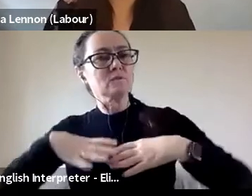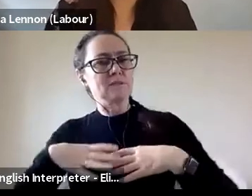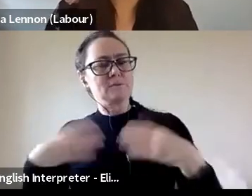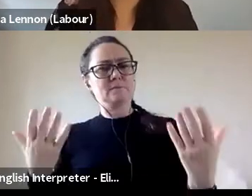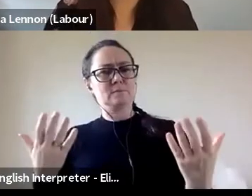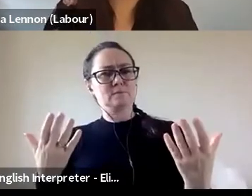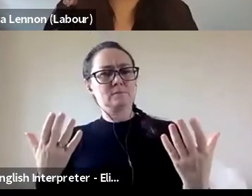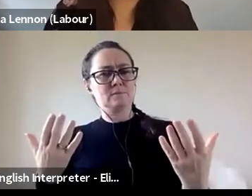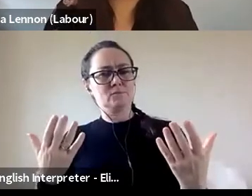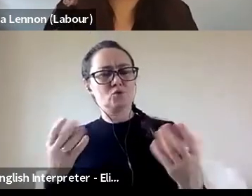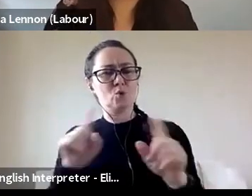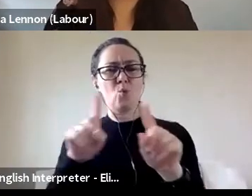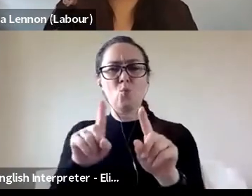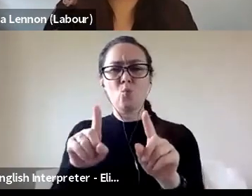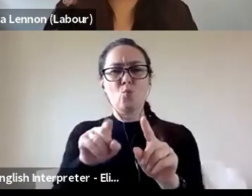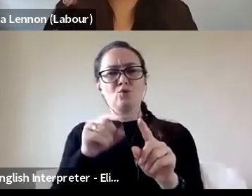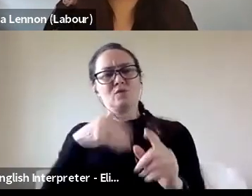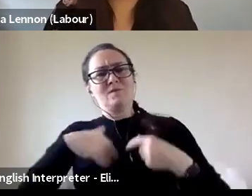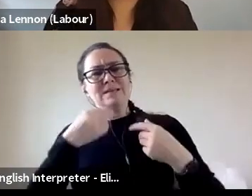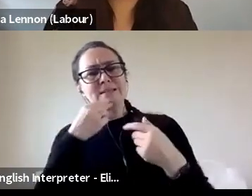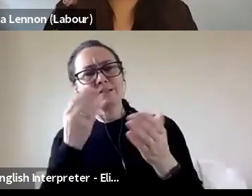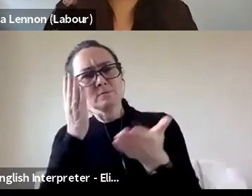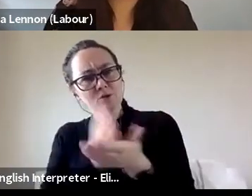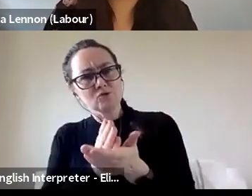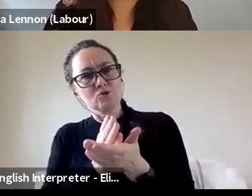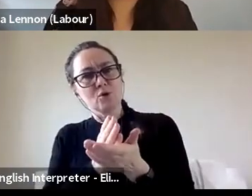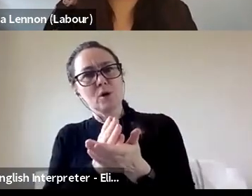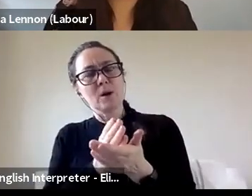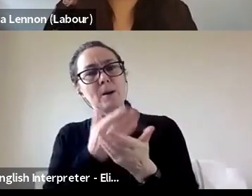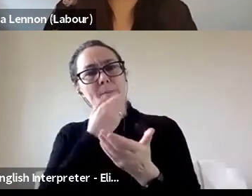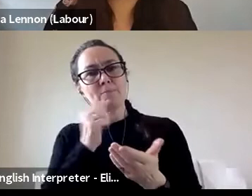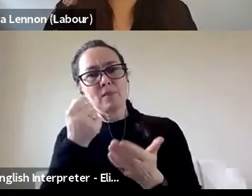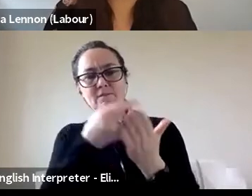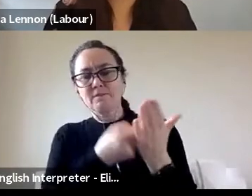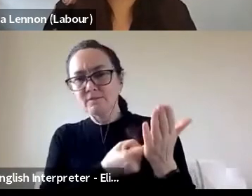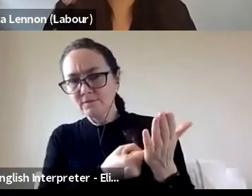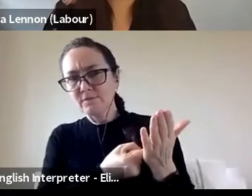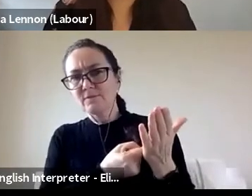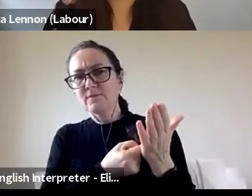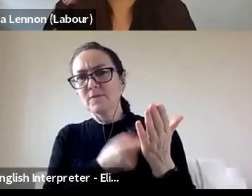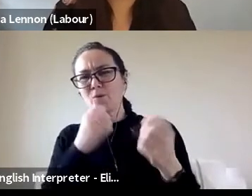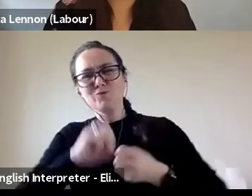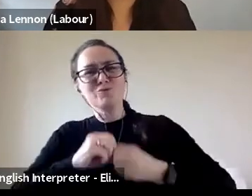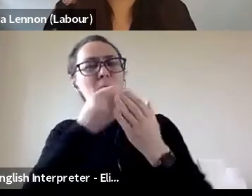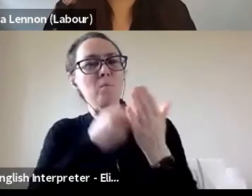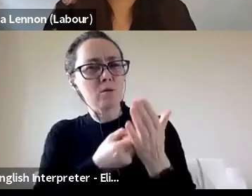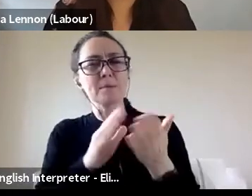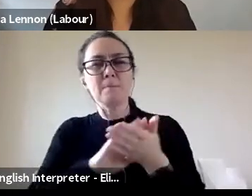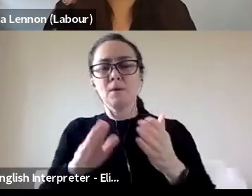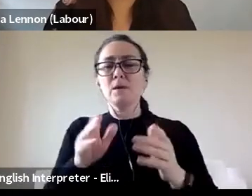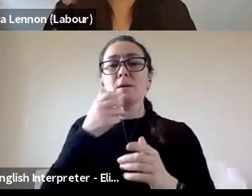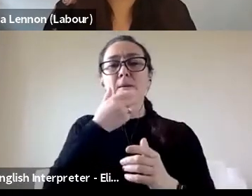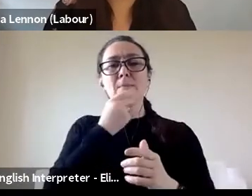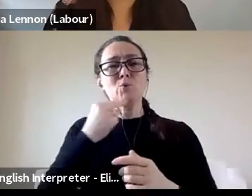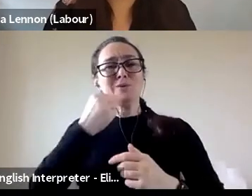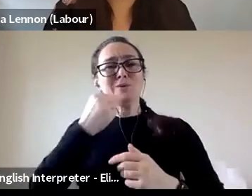a proper respite care policy? Monica, we're coming to the end of this session, so really that's directed. Bernard's asked that to